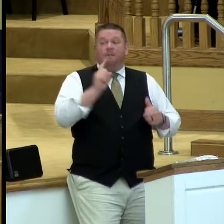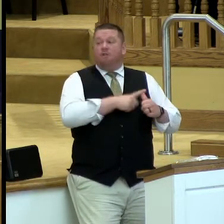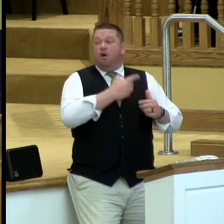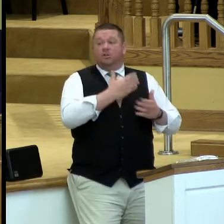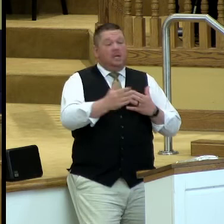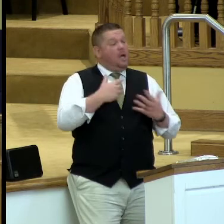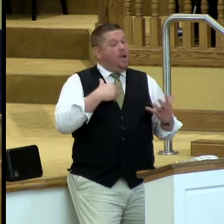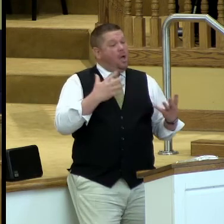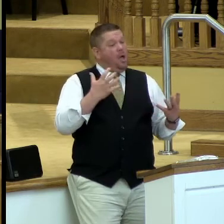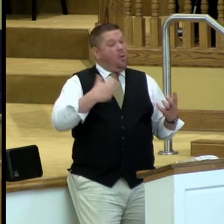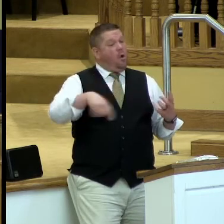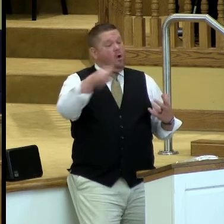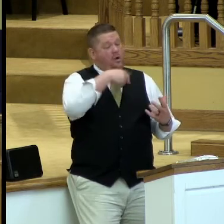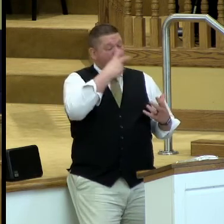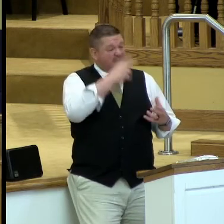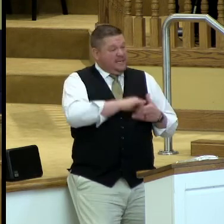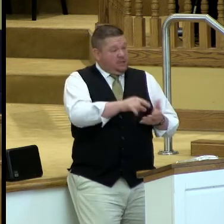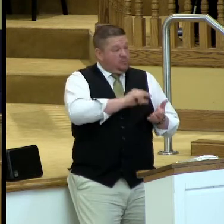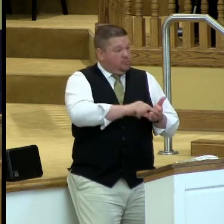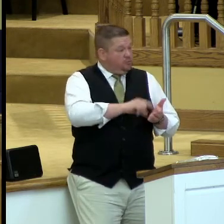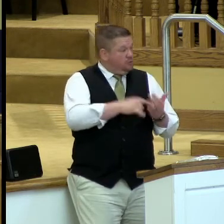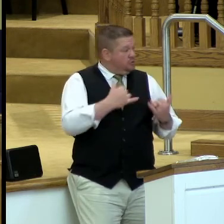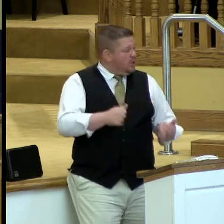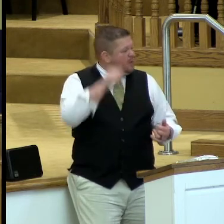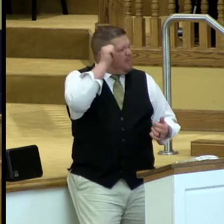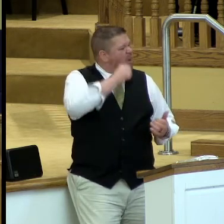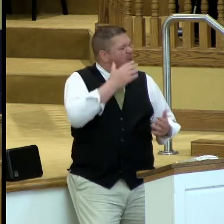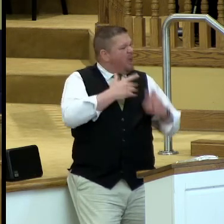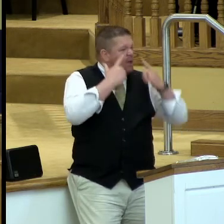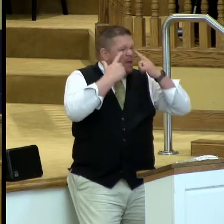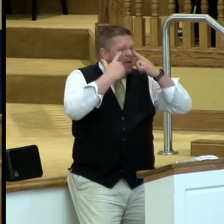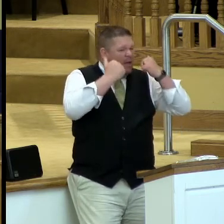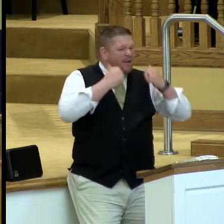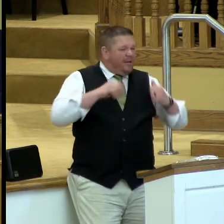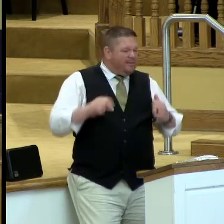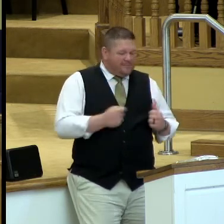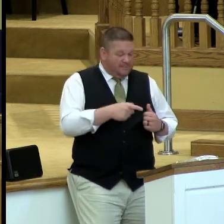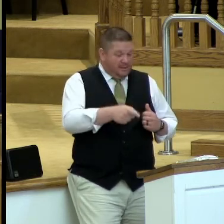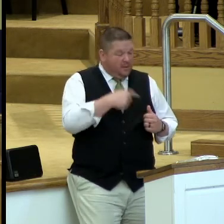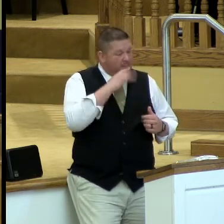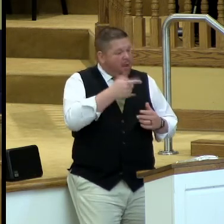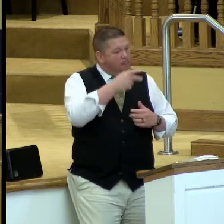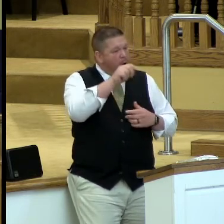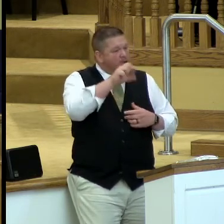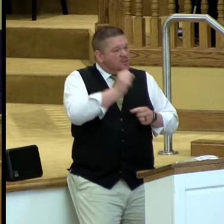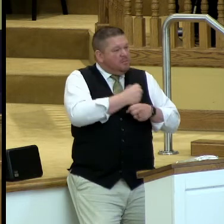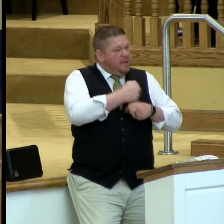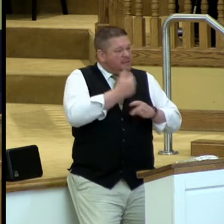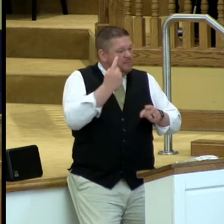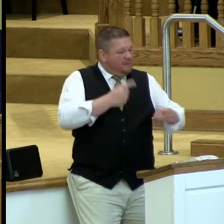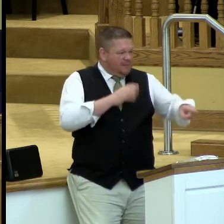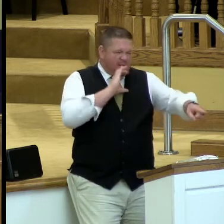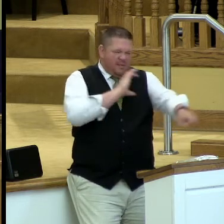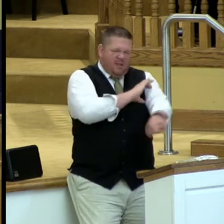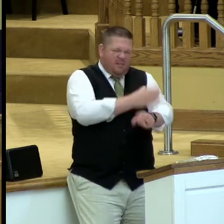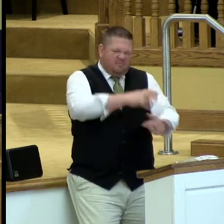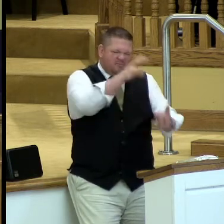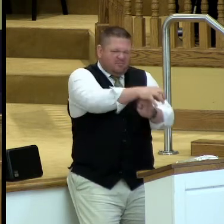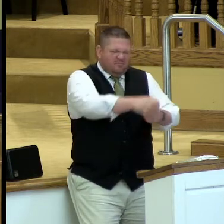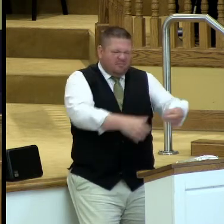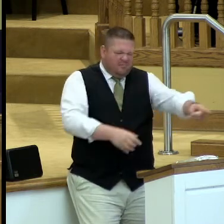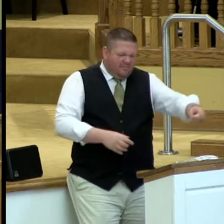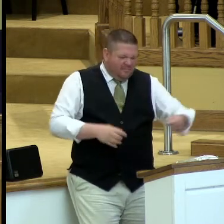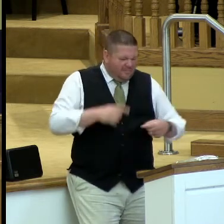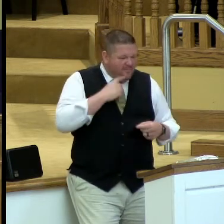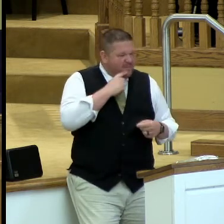The first thing that I want us all to see in the scripture, and it talks about the potters making something, right? Normally potters